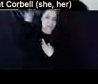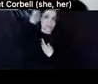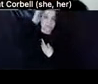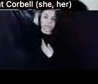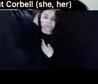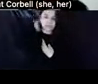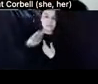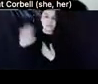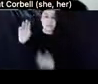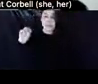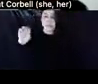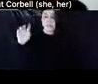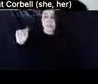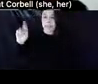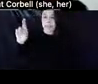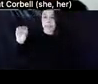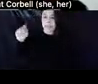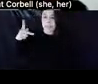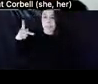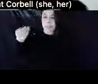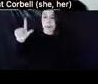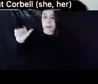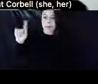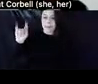Oh, Metropolitan Housing. So, um,